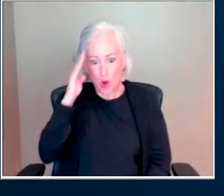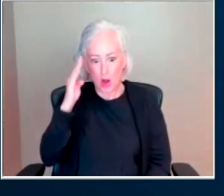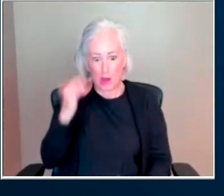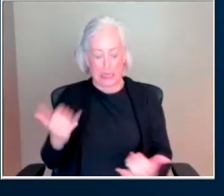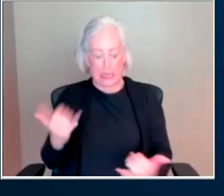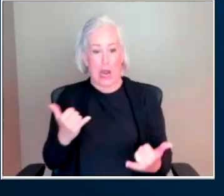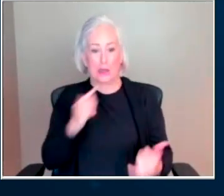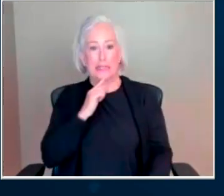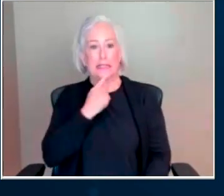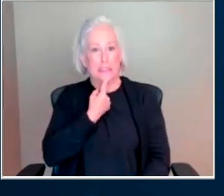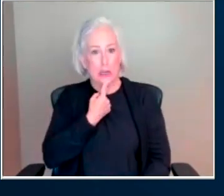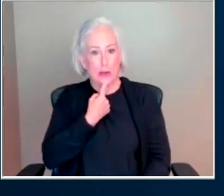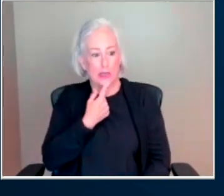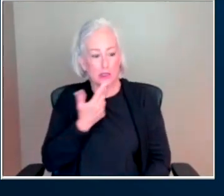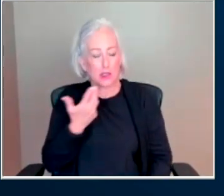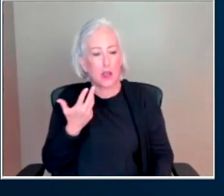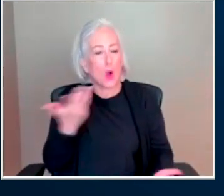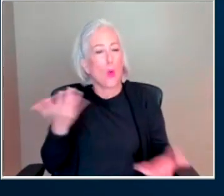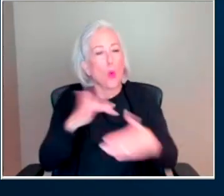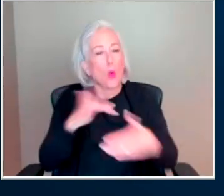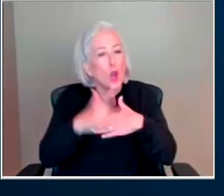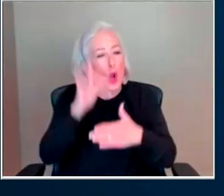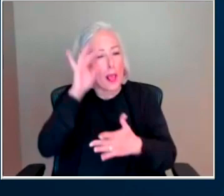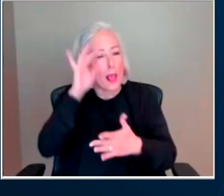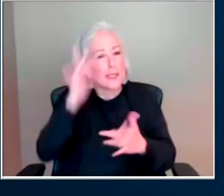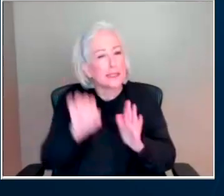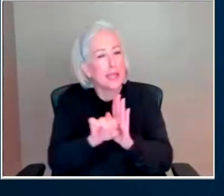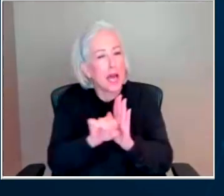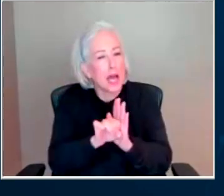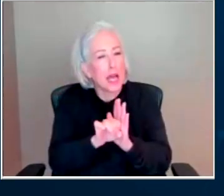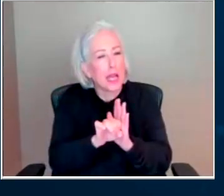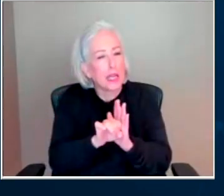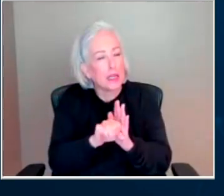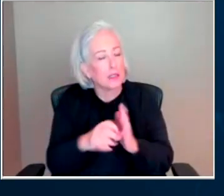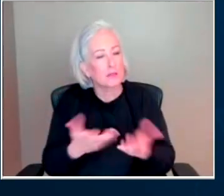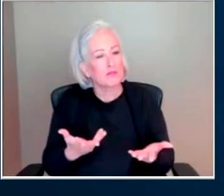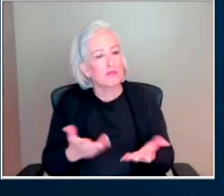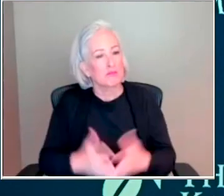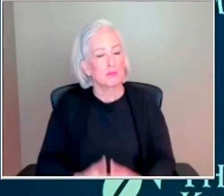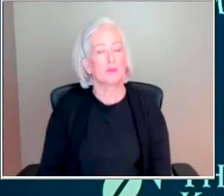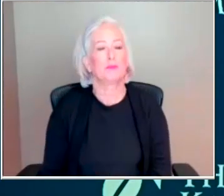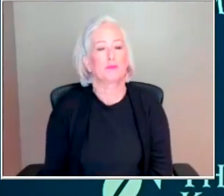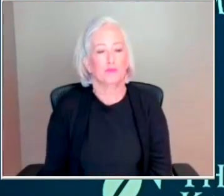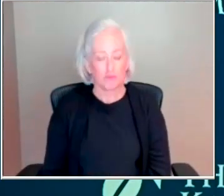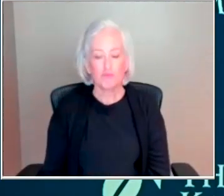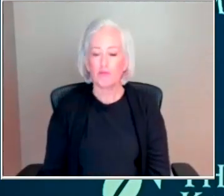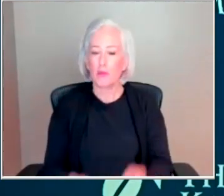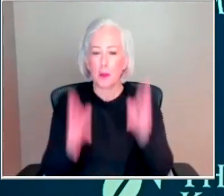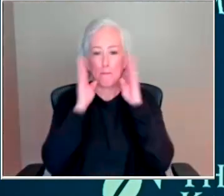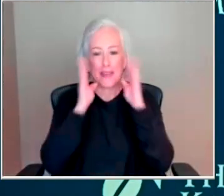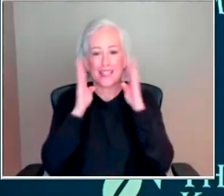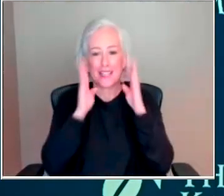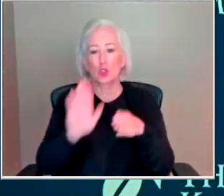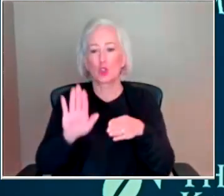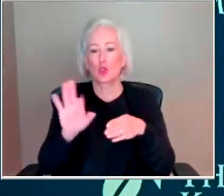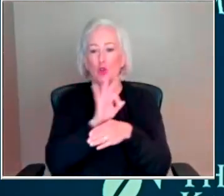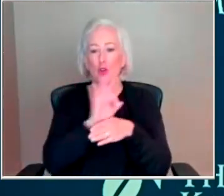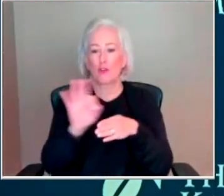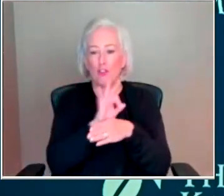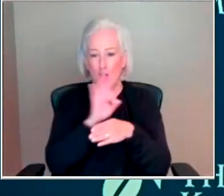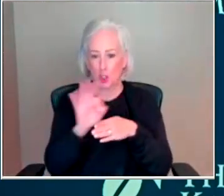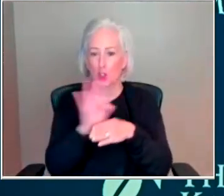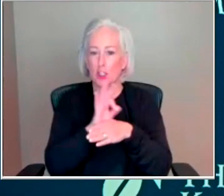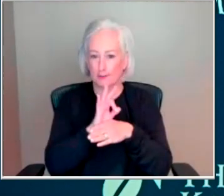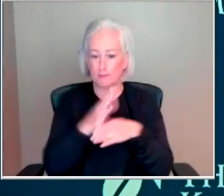early signs so people don't end up, in your operating room? Right. So really just paying attention to your functional status. So if you